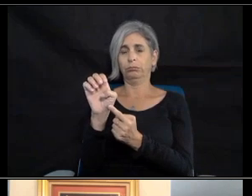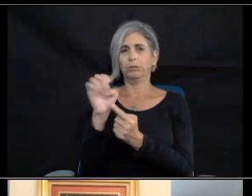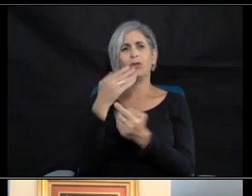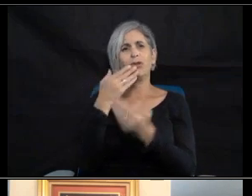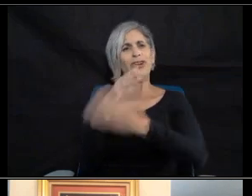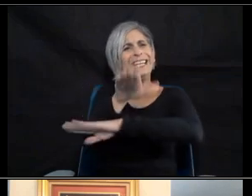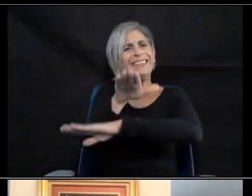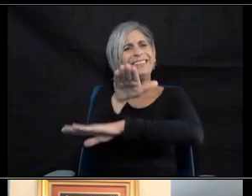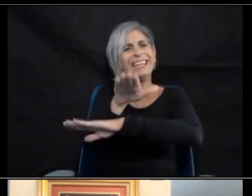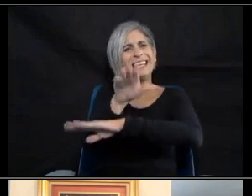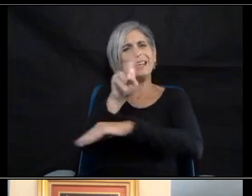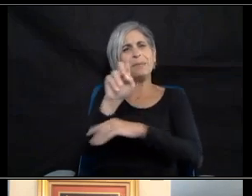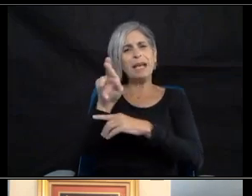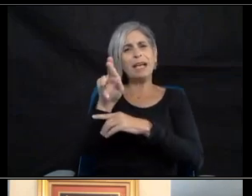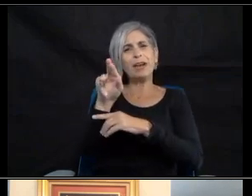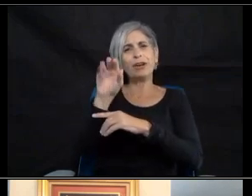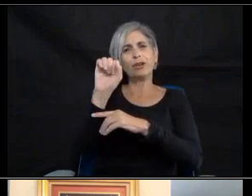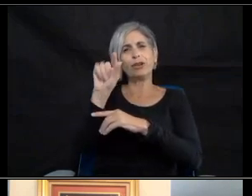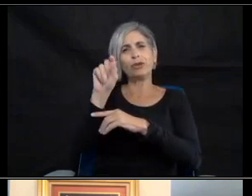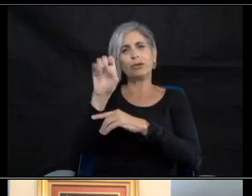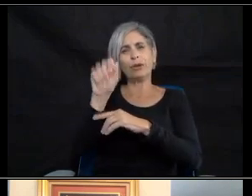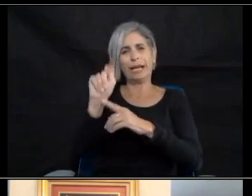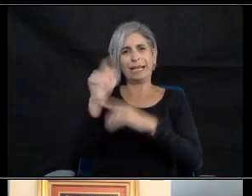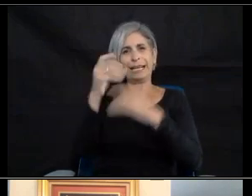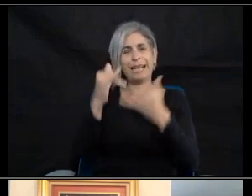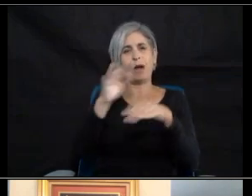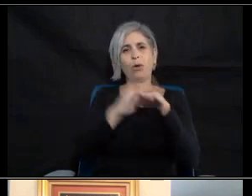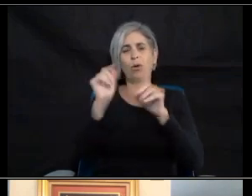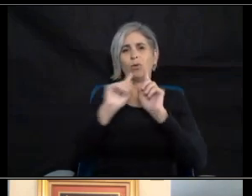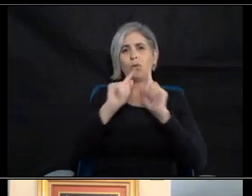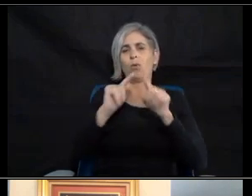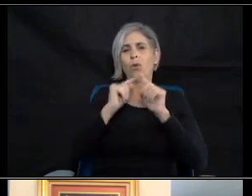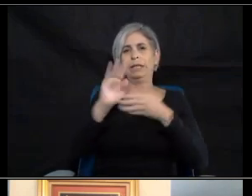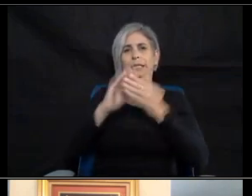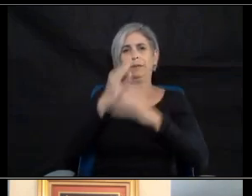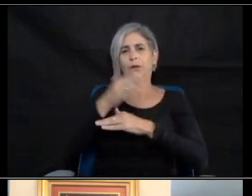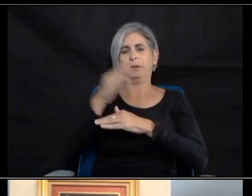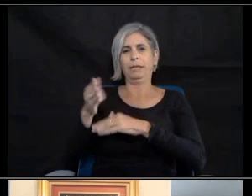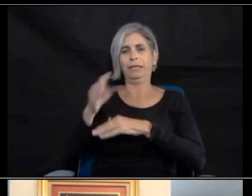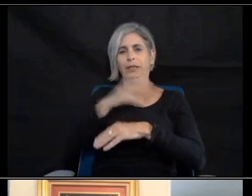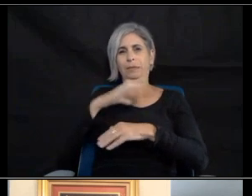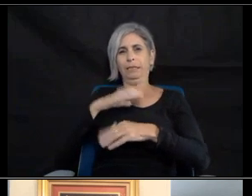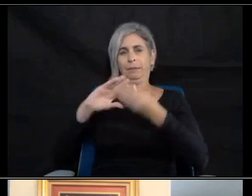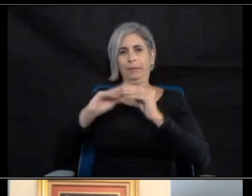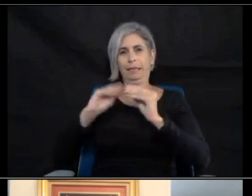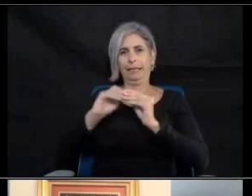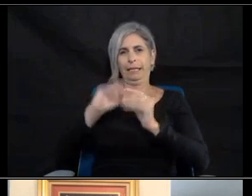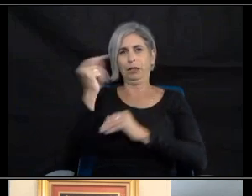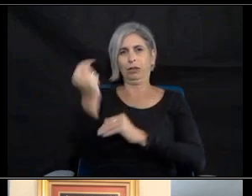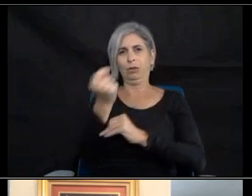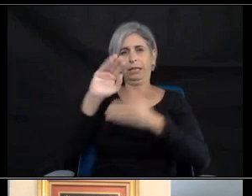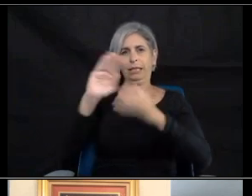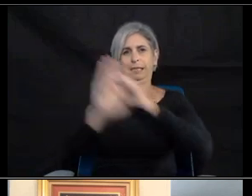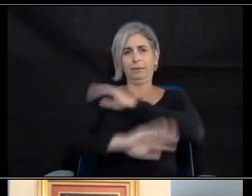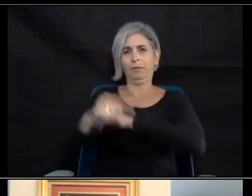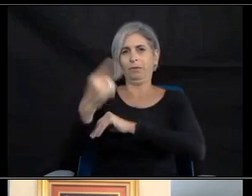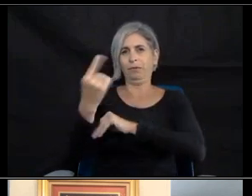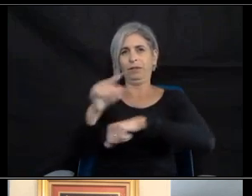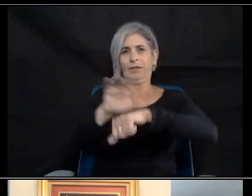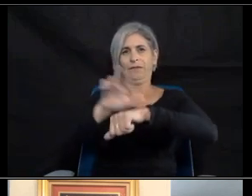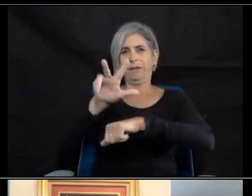Good evening. This is Mayor Stephen B. Grant. We will now call to order the City of Boynton Beach City Commissioners meeting today, Tuesday, September 1st at